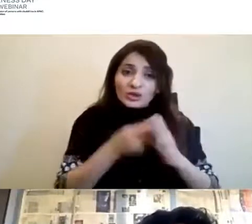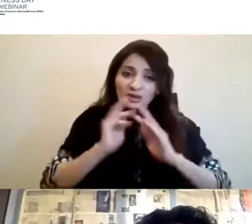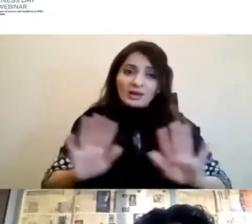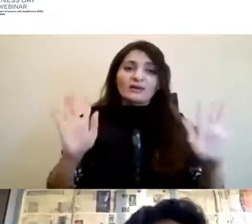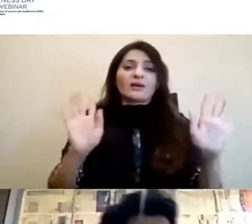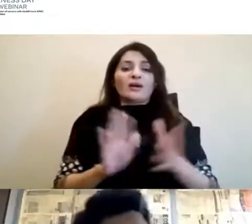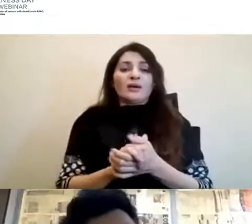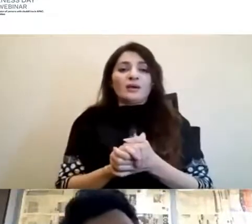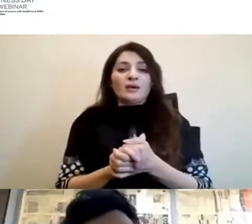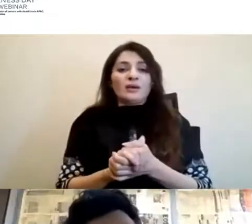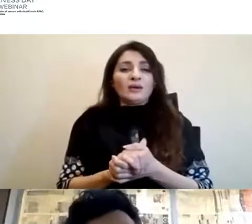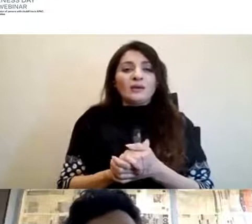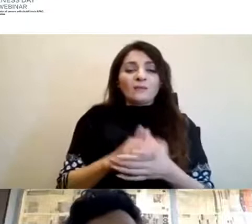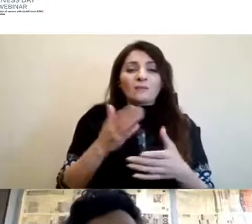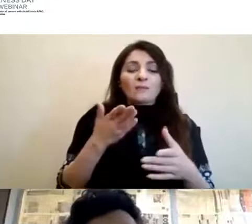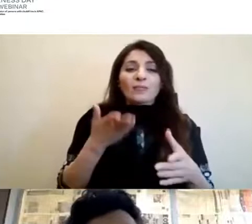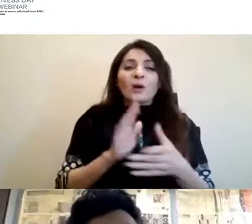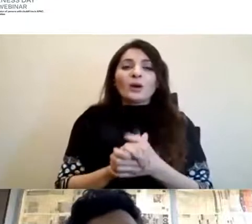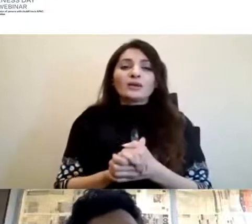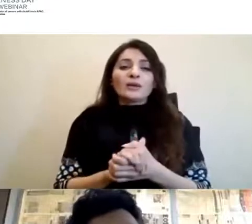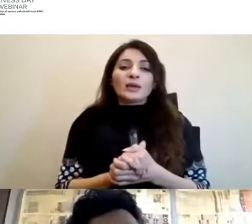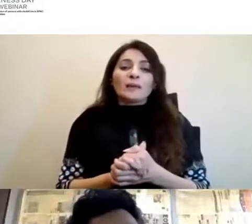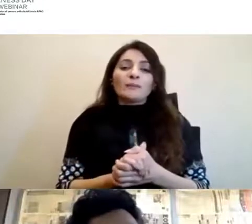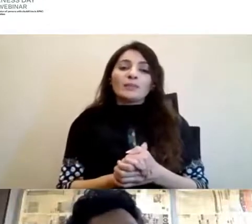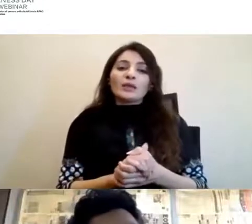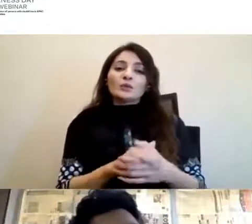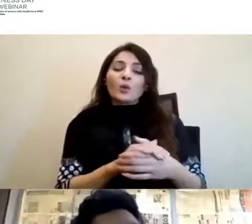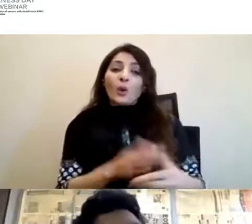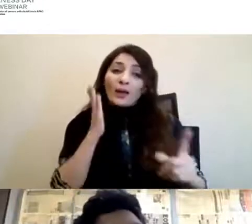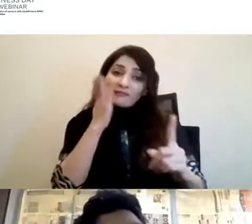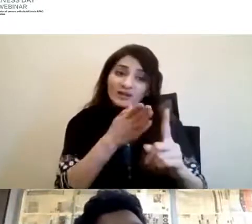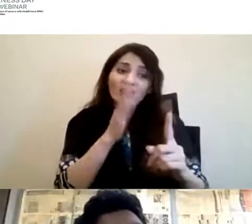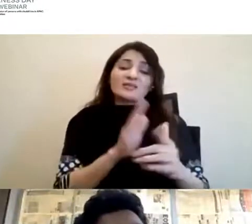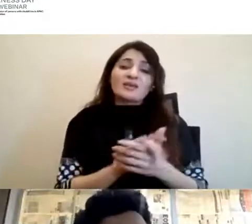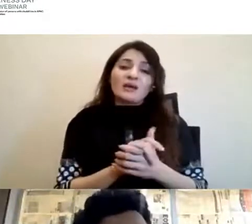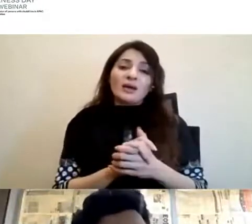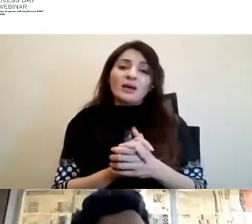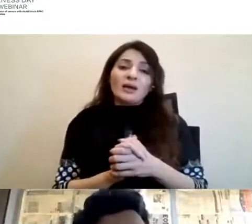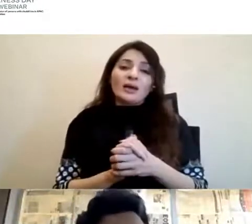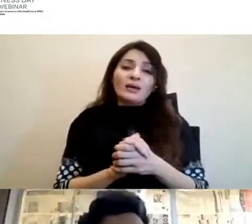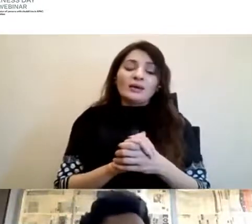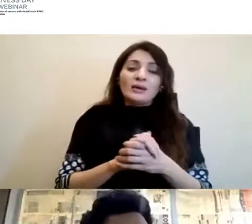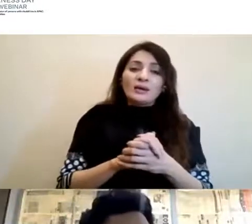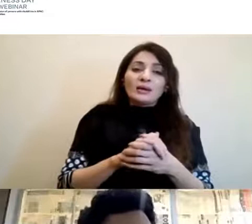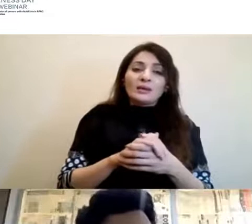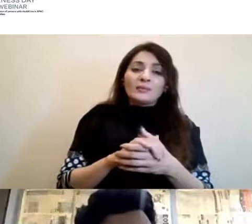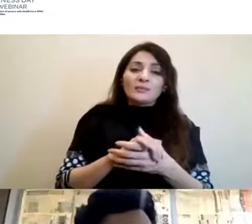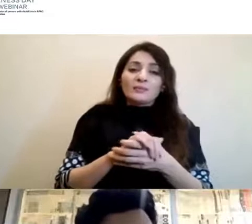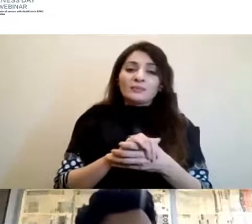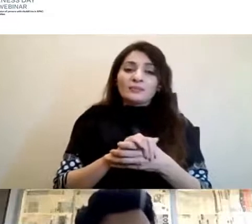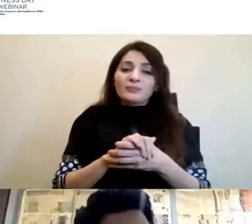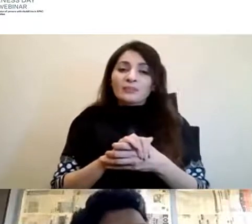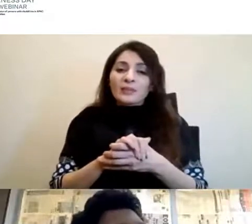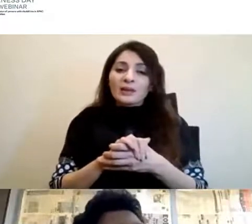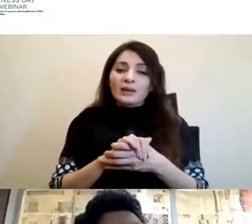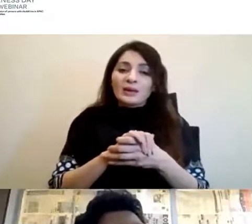services. And as has been emphasized a couple times in this panel, by Bhaskar and